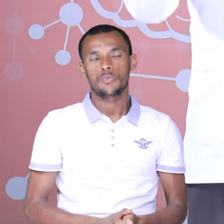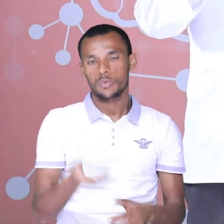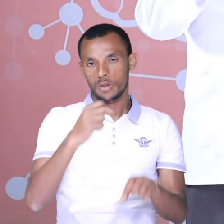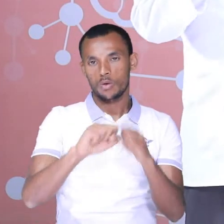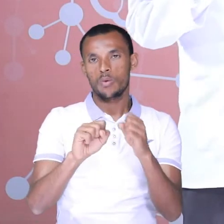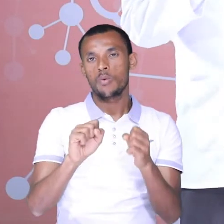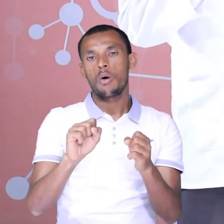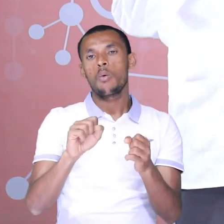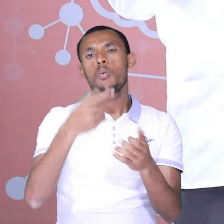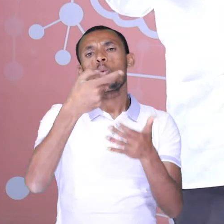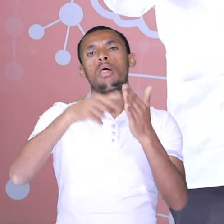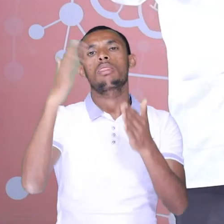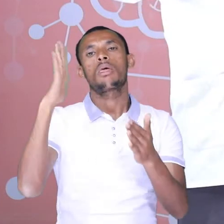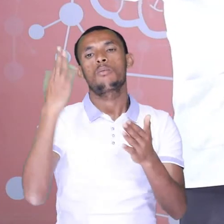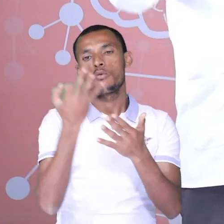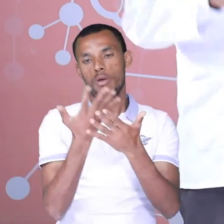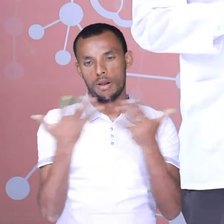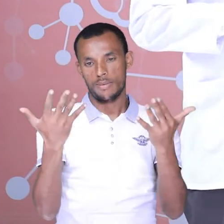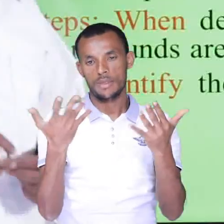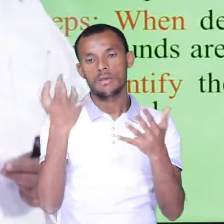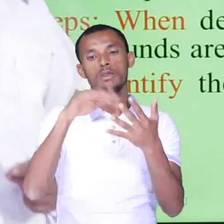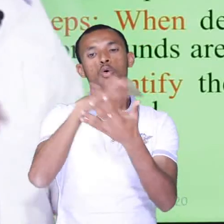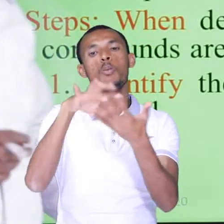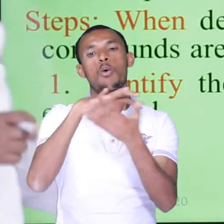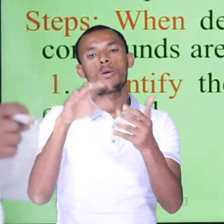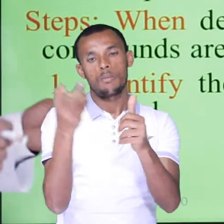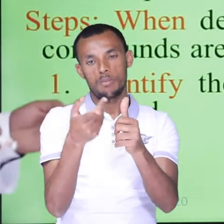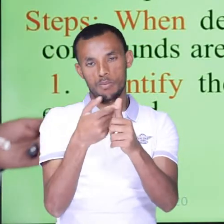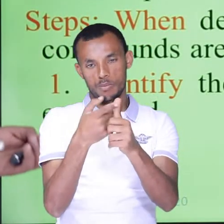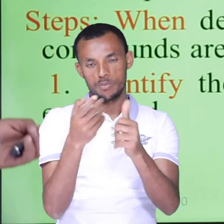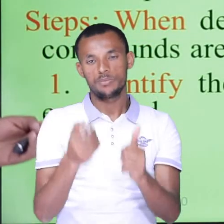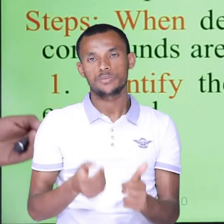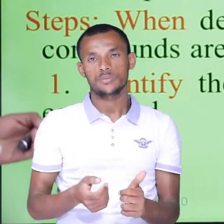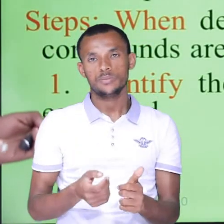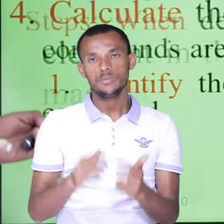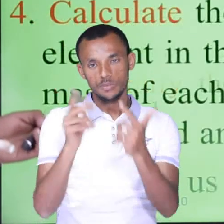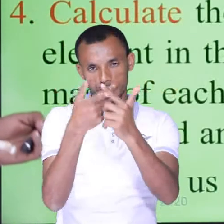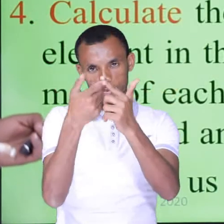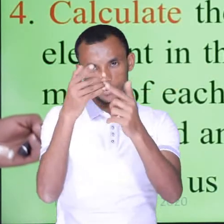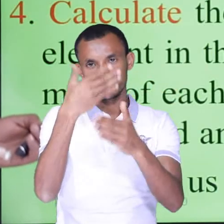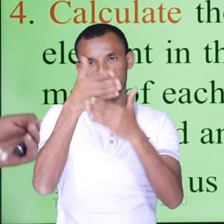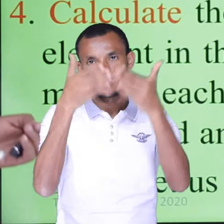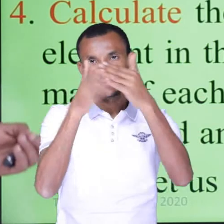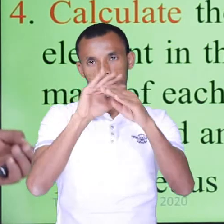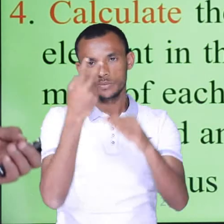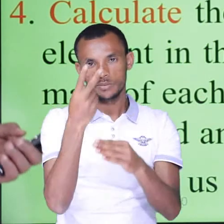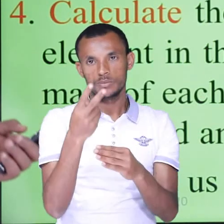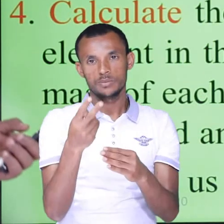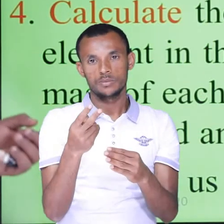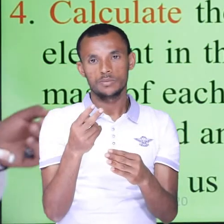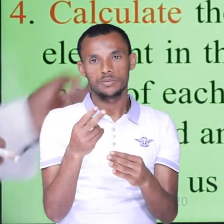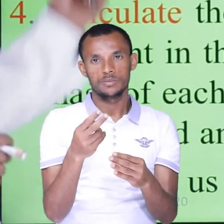So what type of elements are there in the compound is the first thing. And the next step